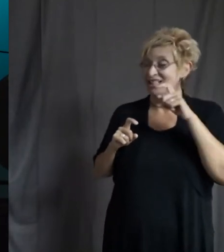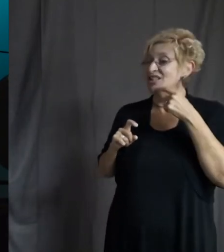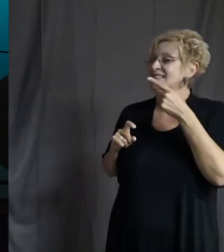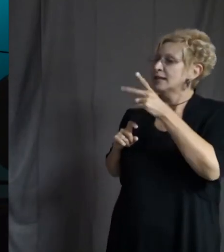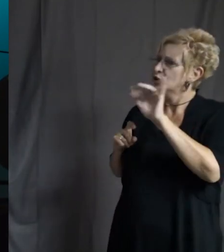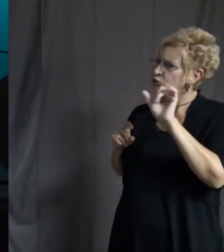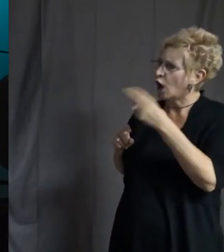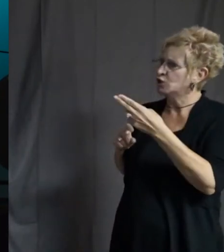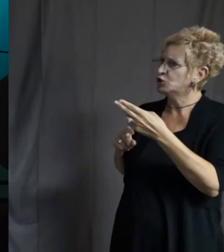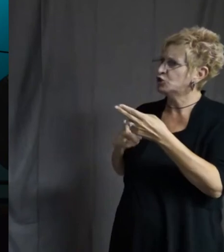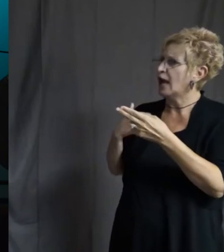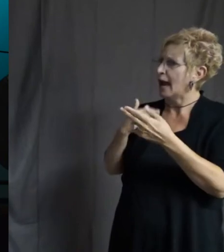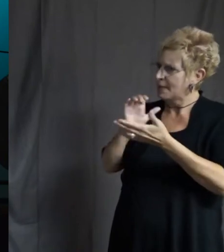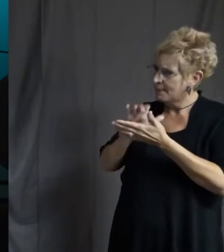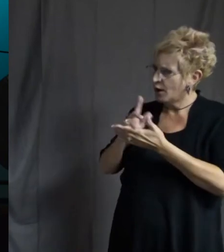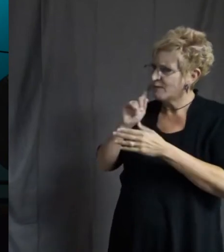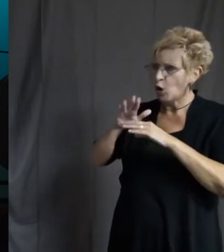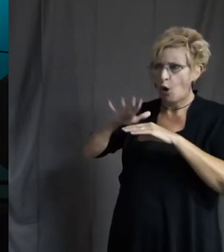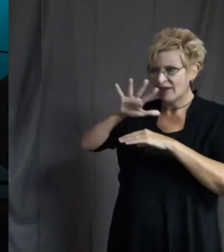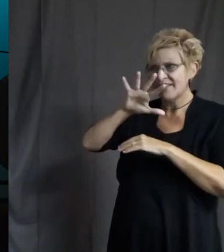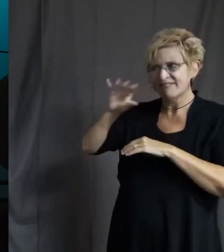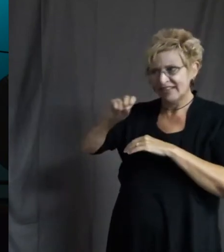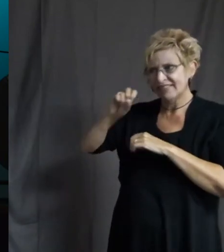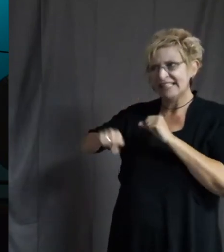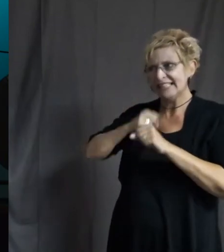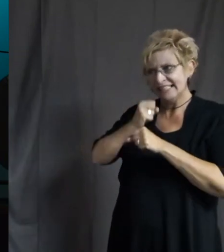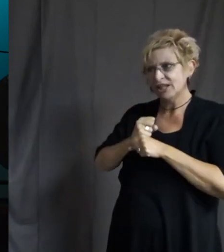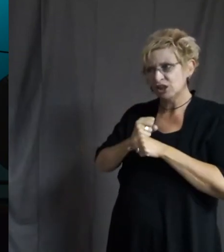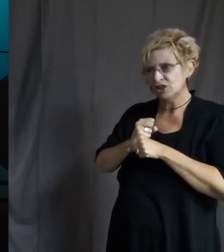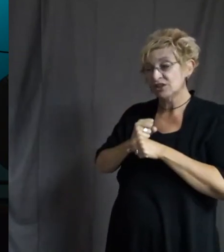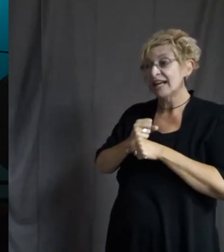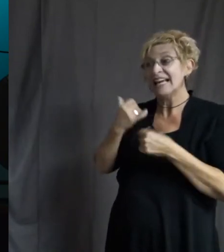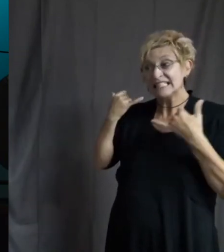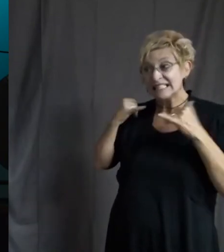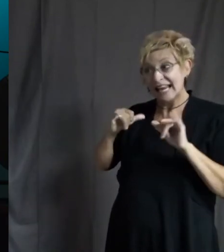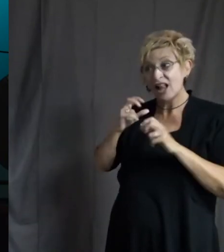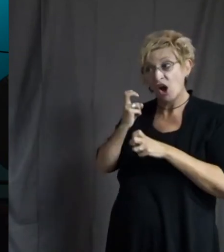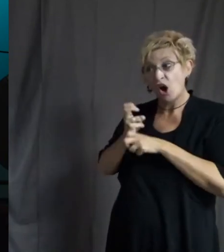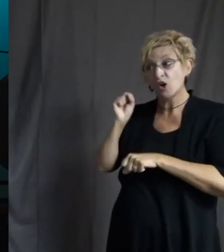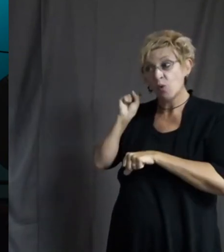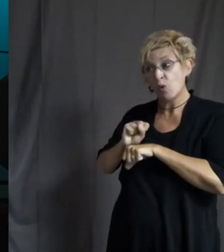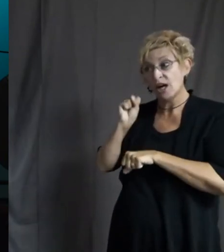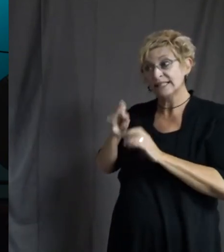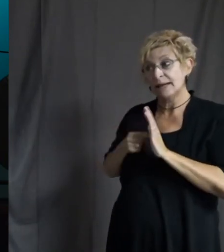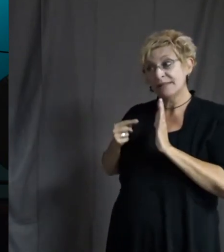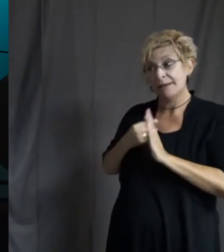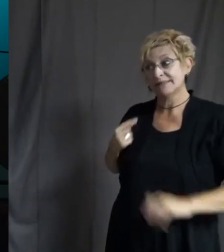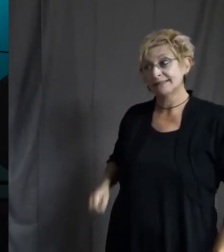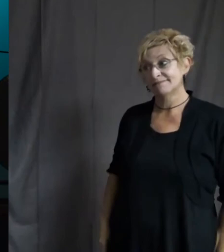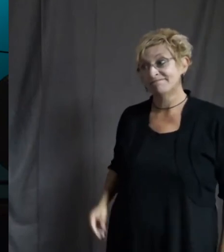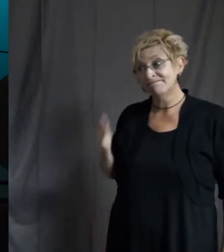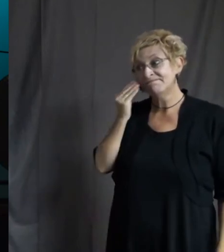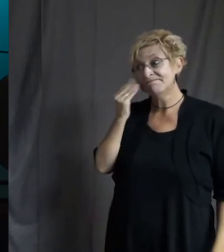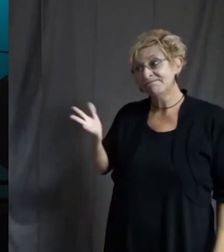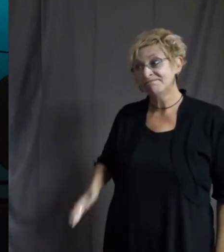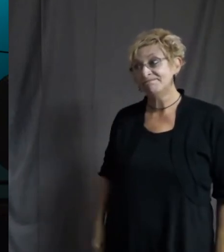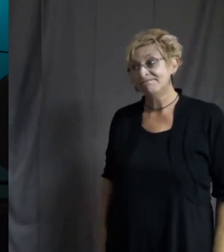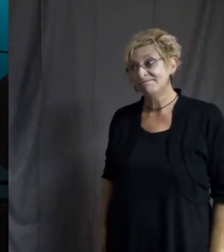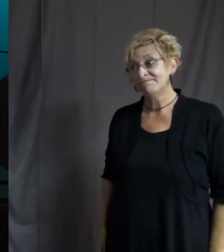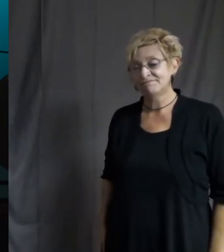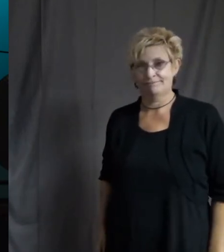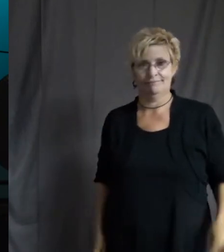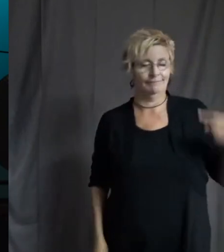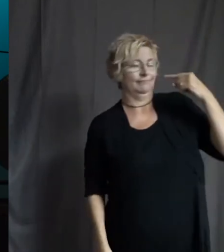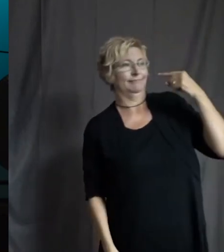Yvonne looked at me and she said sternly, because that's how Yvonne talks, she said, Josh, I've been married for over 50 years. It's still